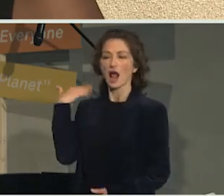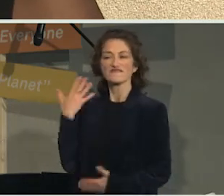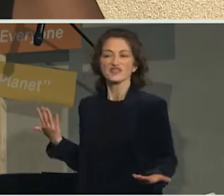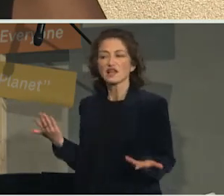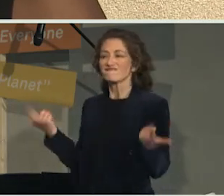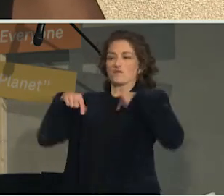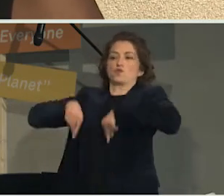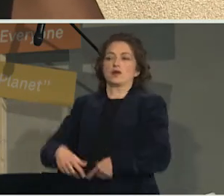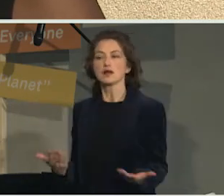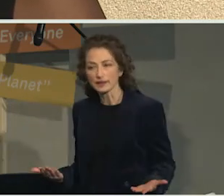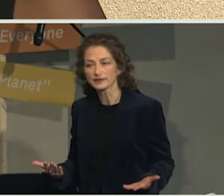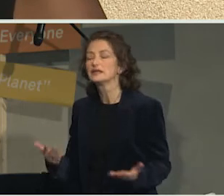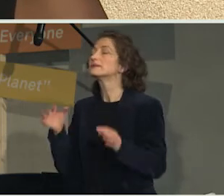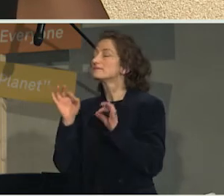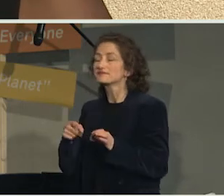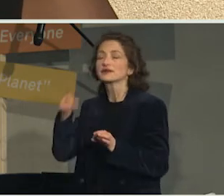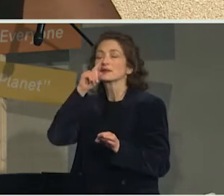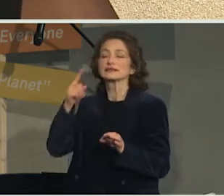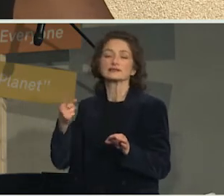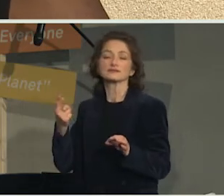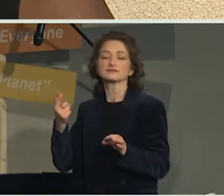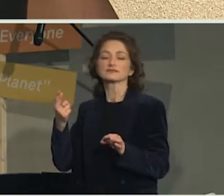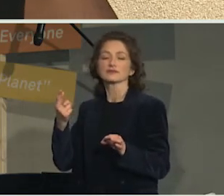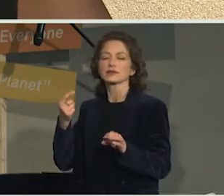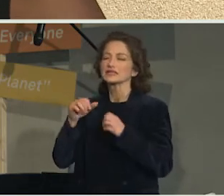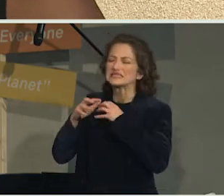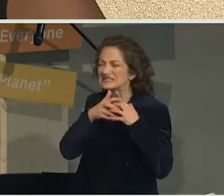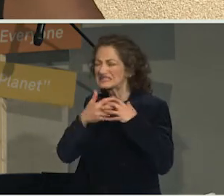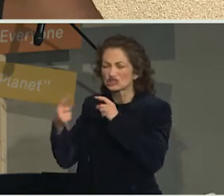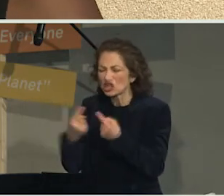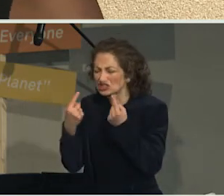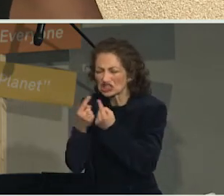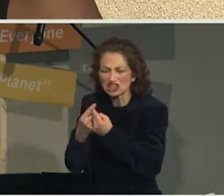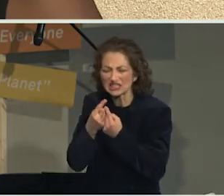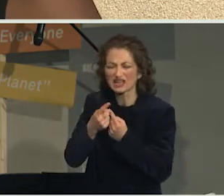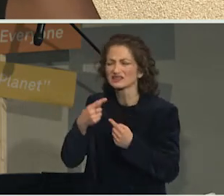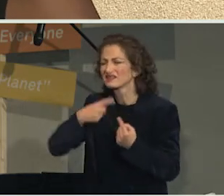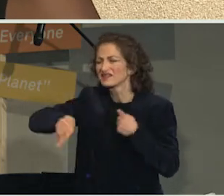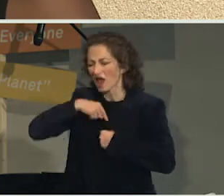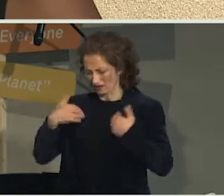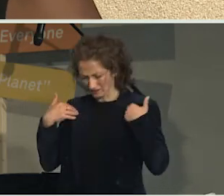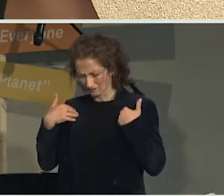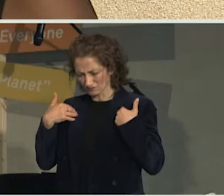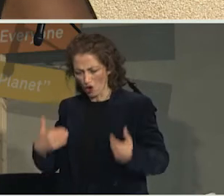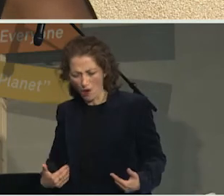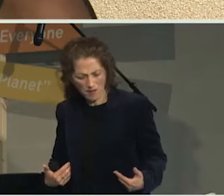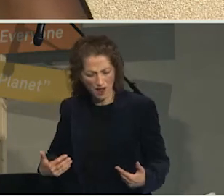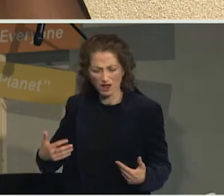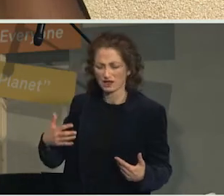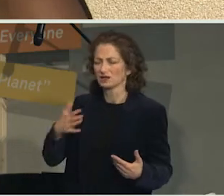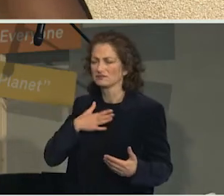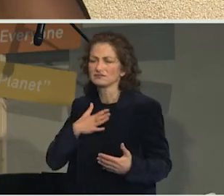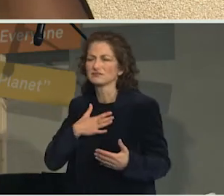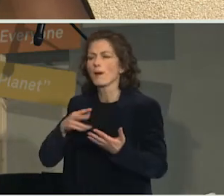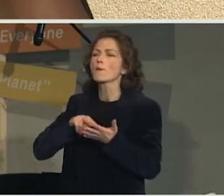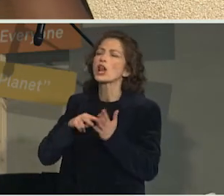social justice, especially when it comes to the upheavals that leave ugly scars on our body politic, are always,